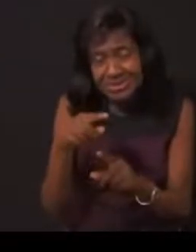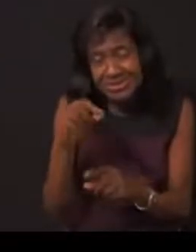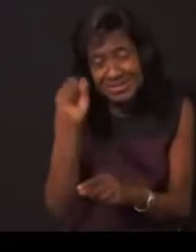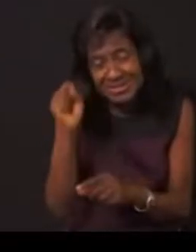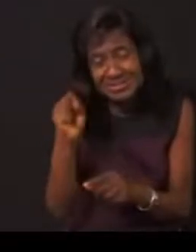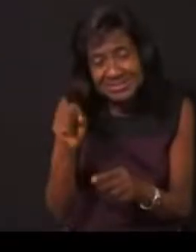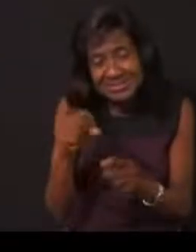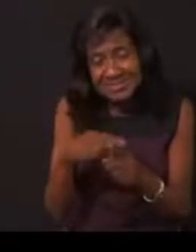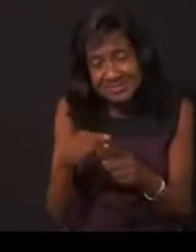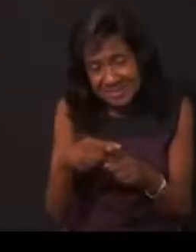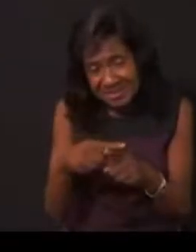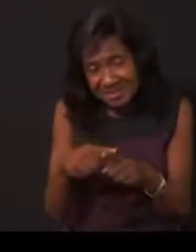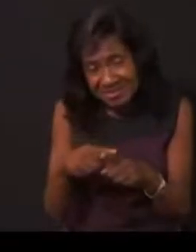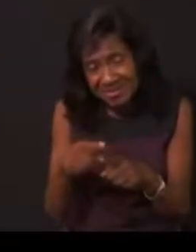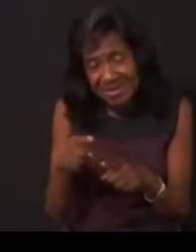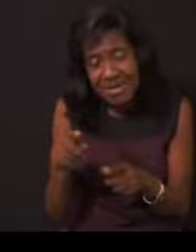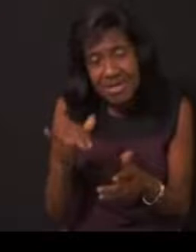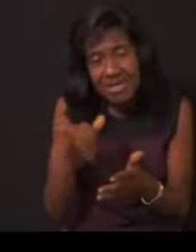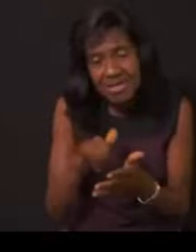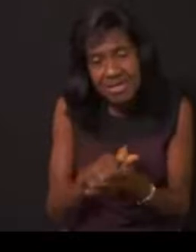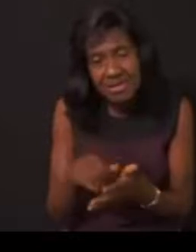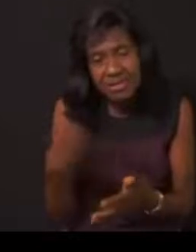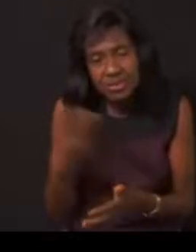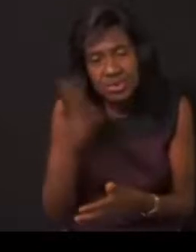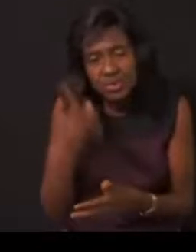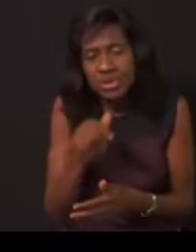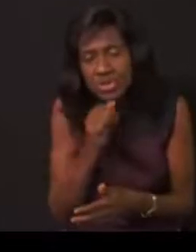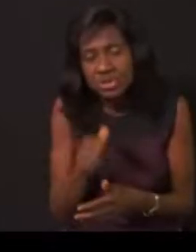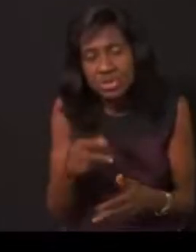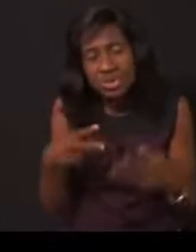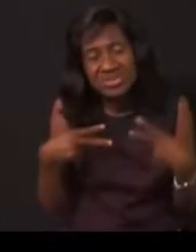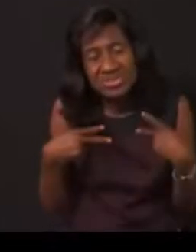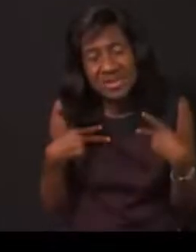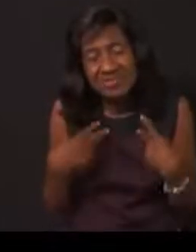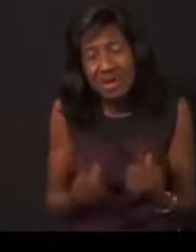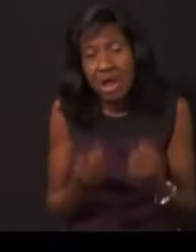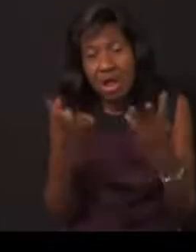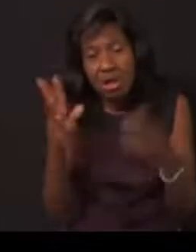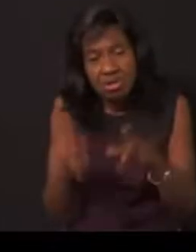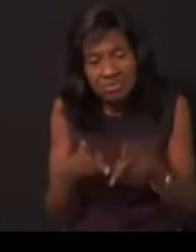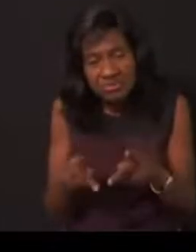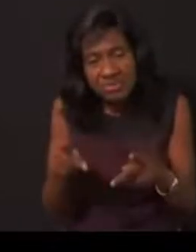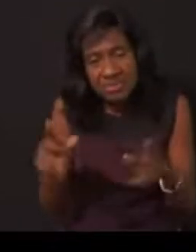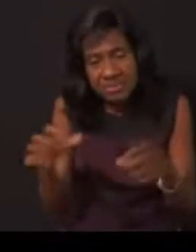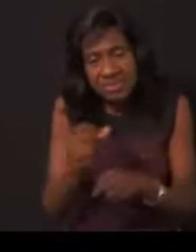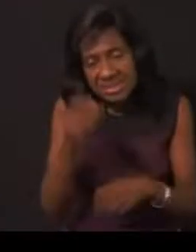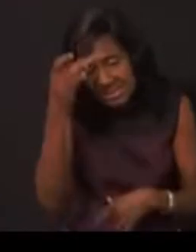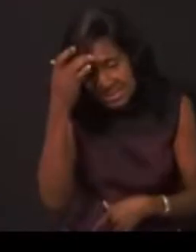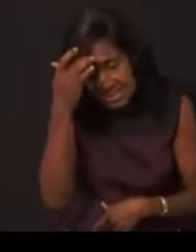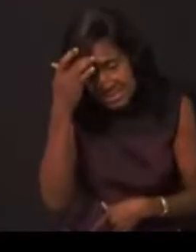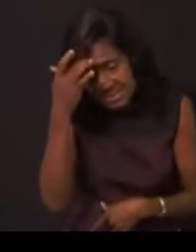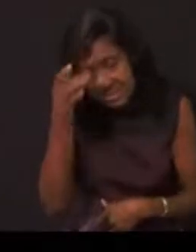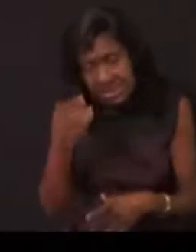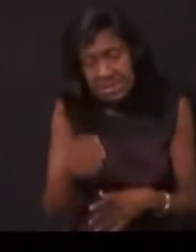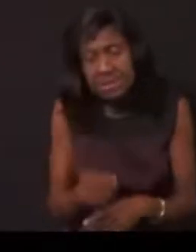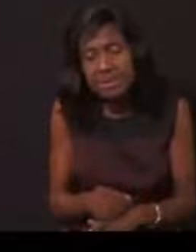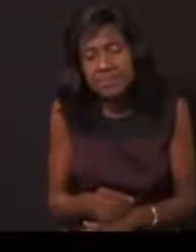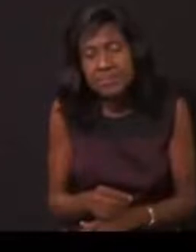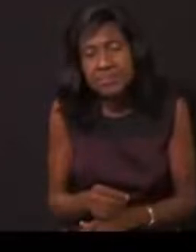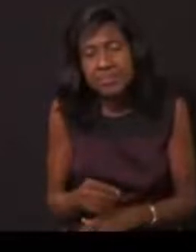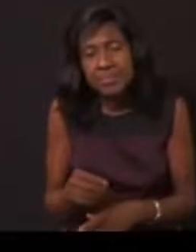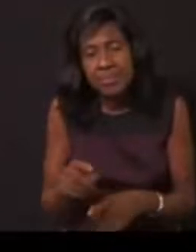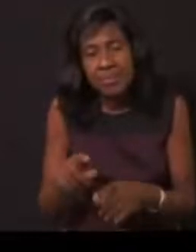the evidence bears it out that we're less likely to have significant numbers of people being sick or worse. So I